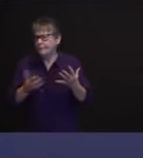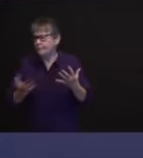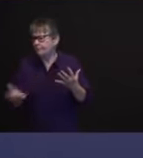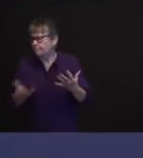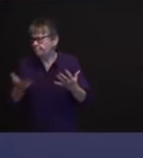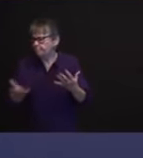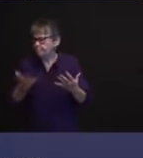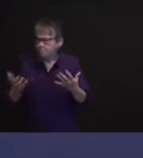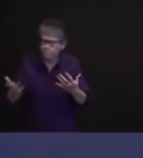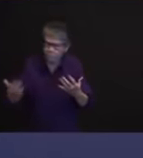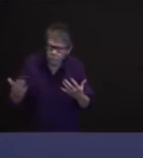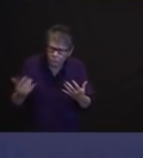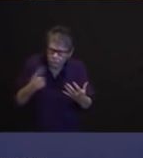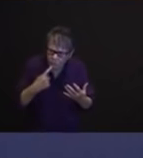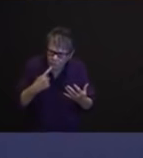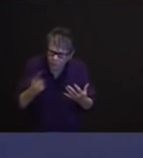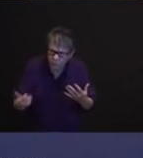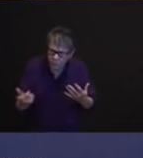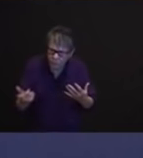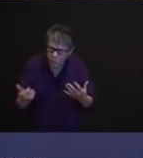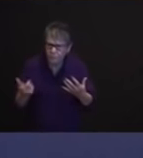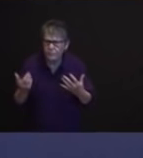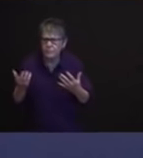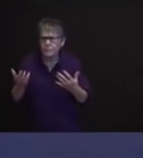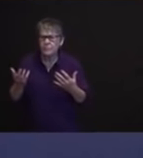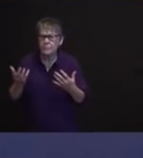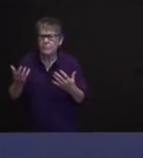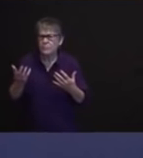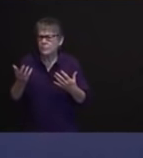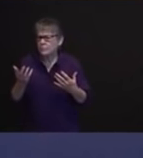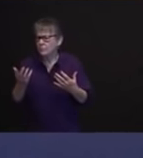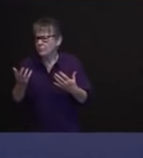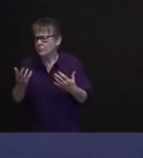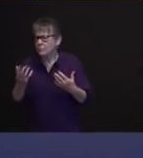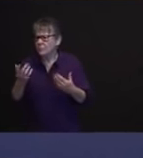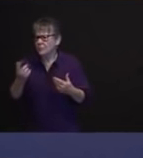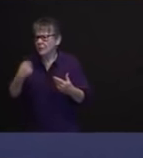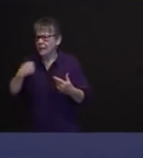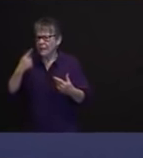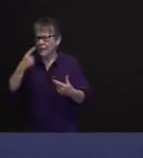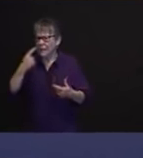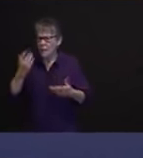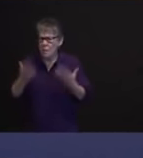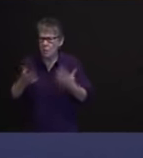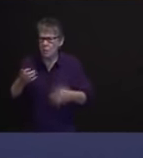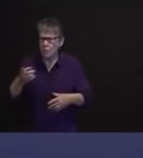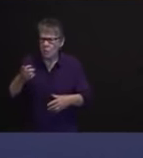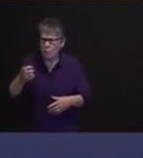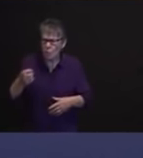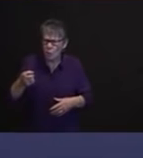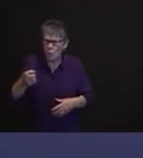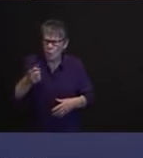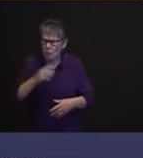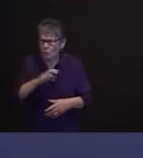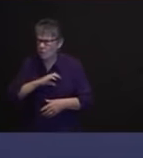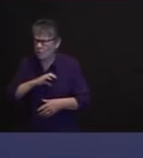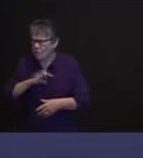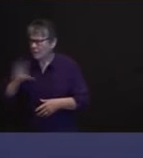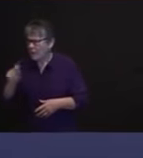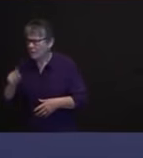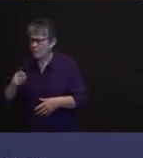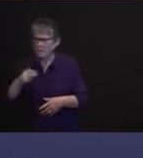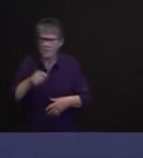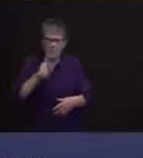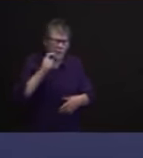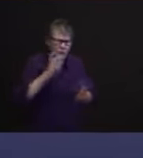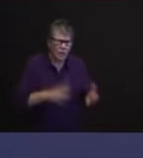do think, and I actually have thought about this, I suspect, Pat, you have, and I suspect, Ed, you have, it's probably good hygiene for all of